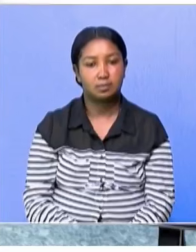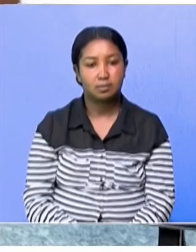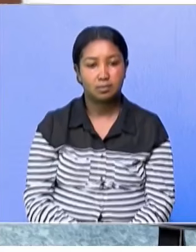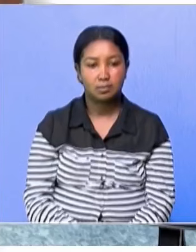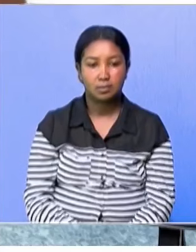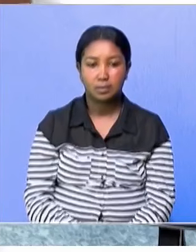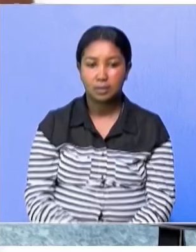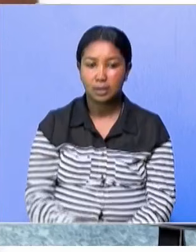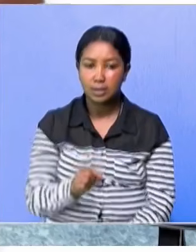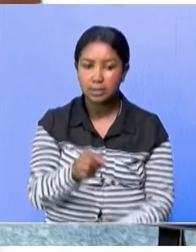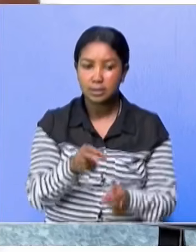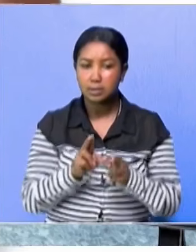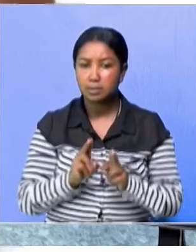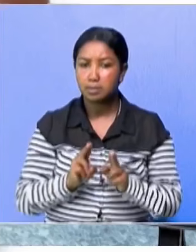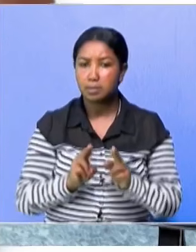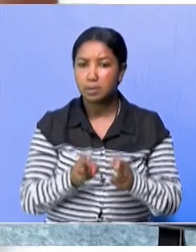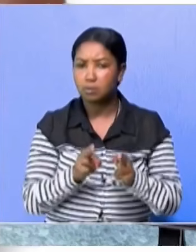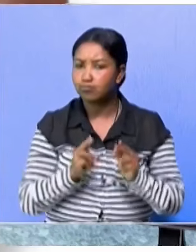recommended.